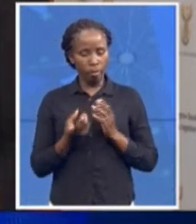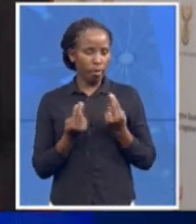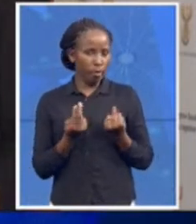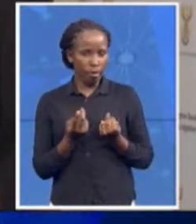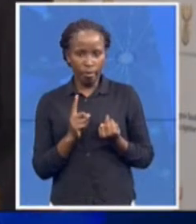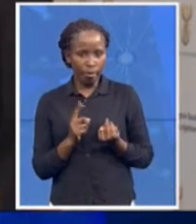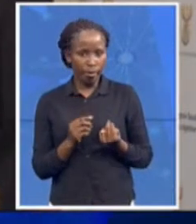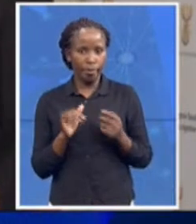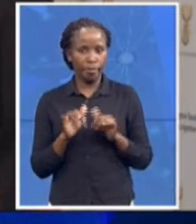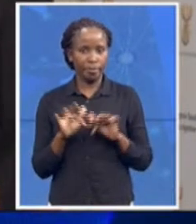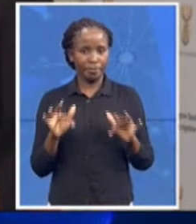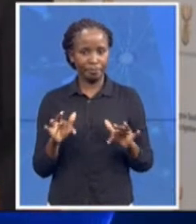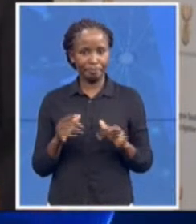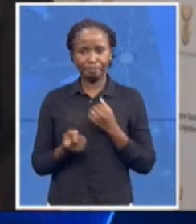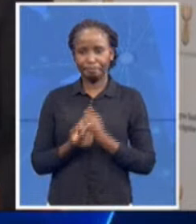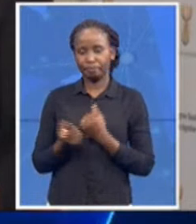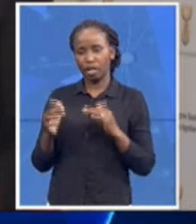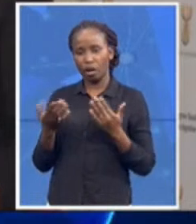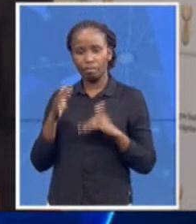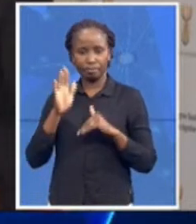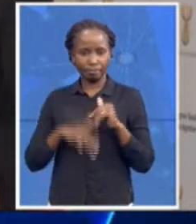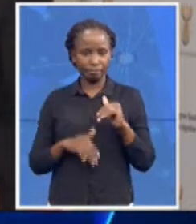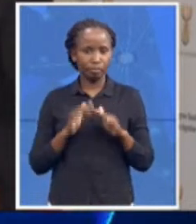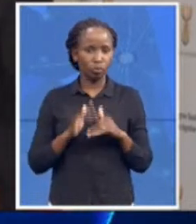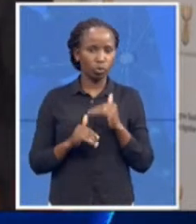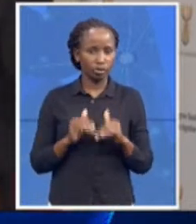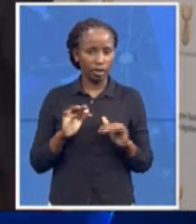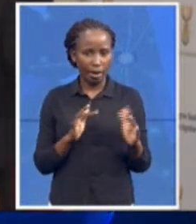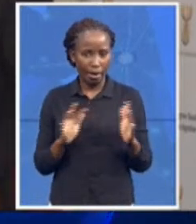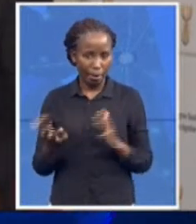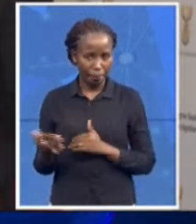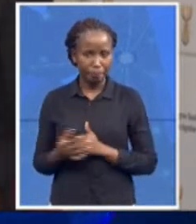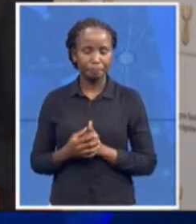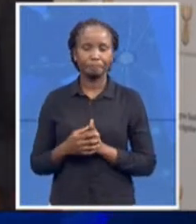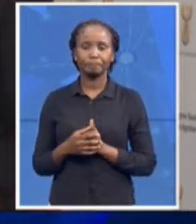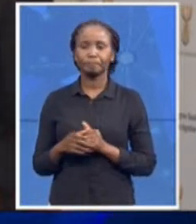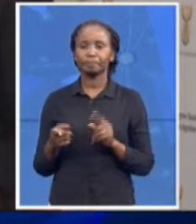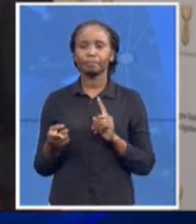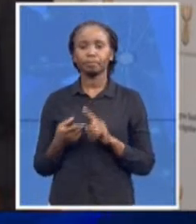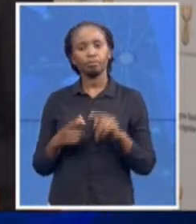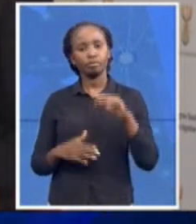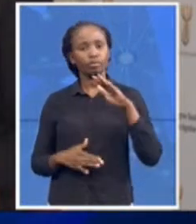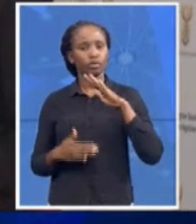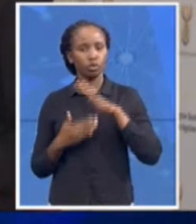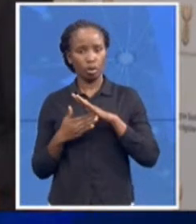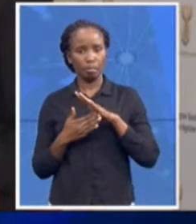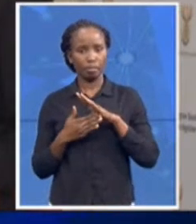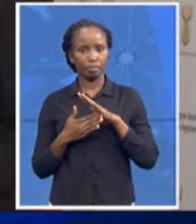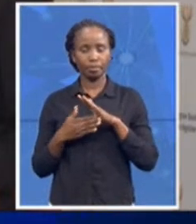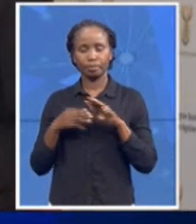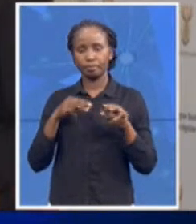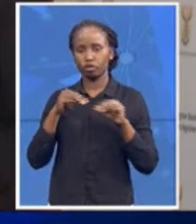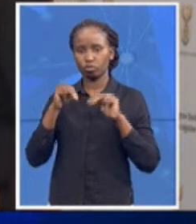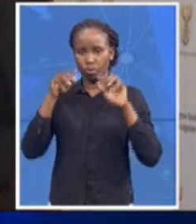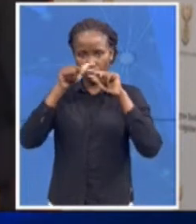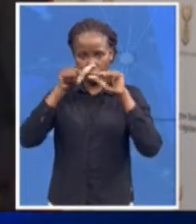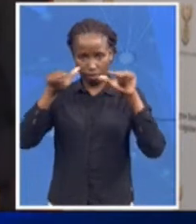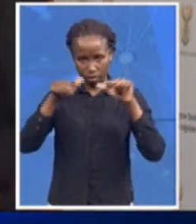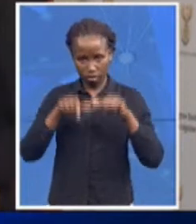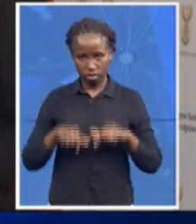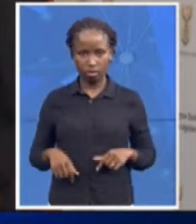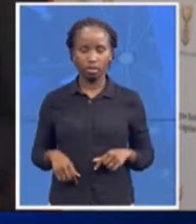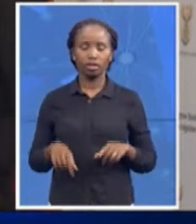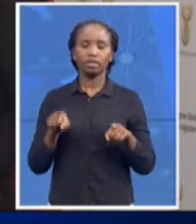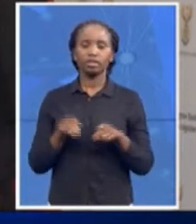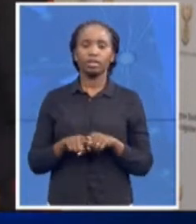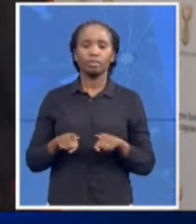processes, both at top management level and also within the NAC, where the CEO will